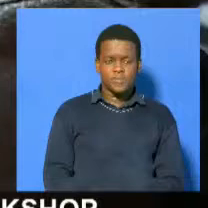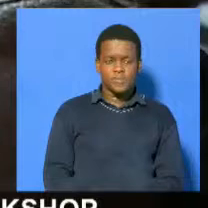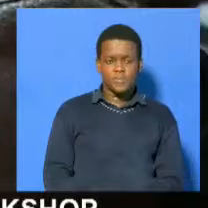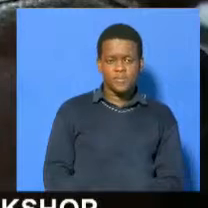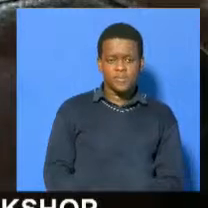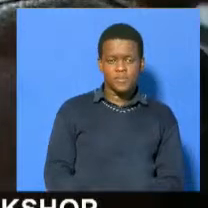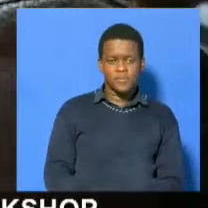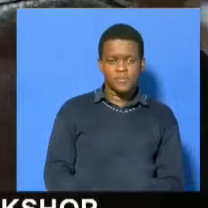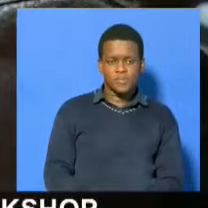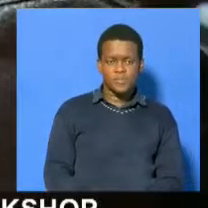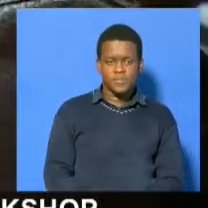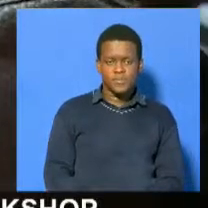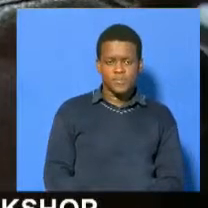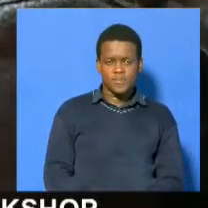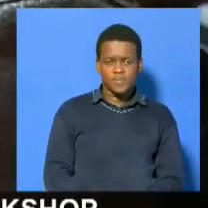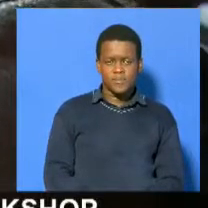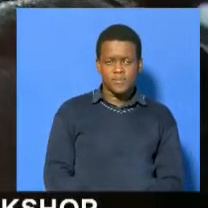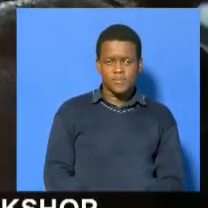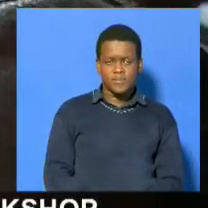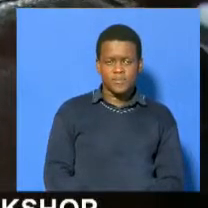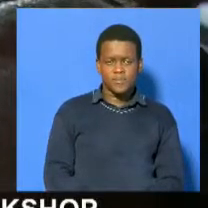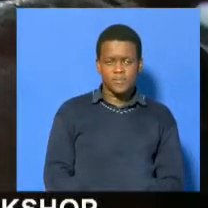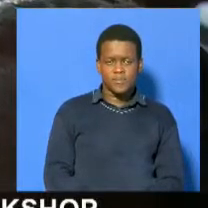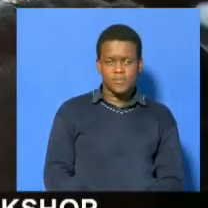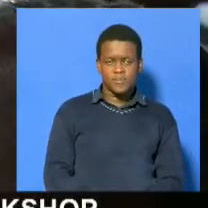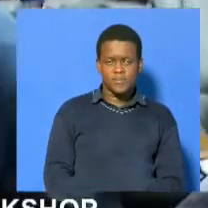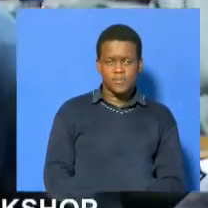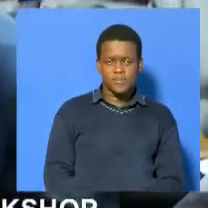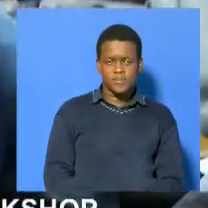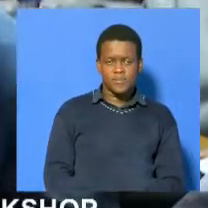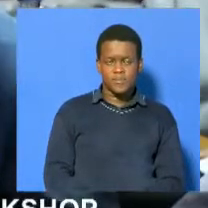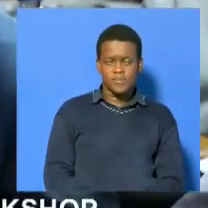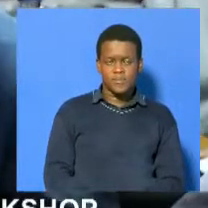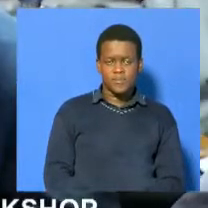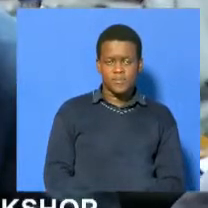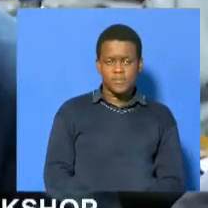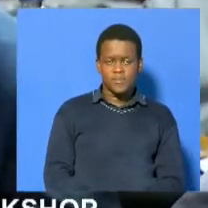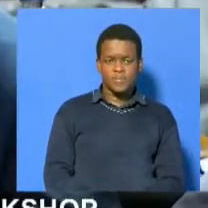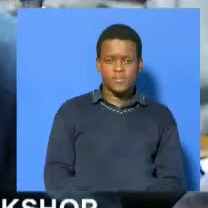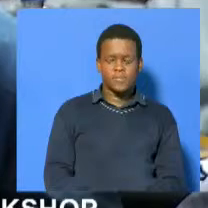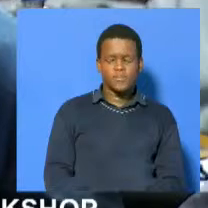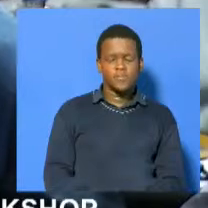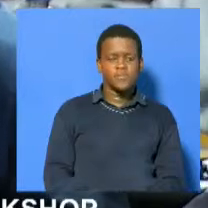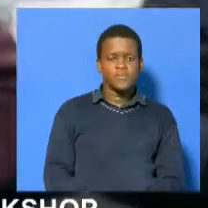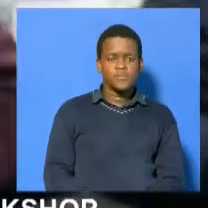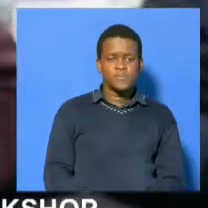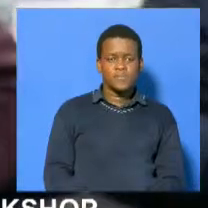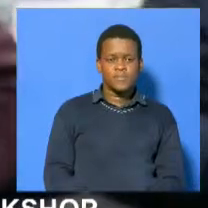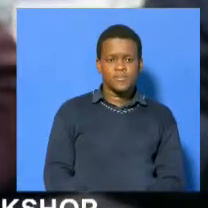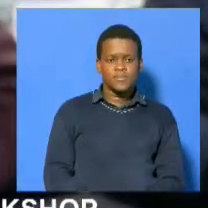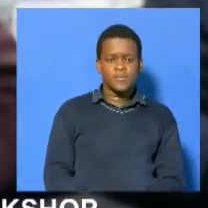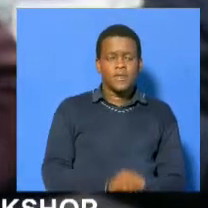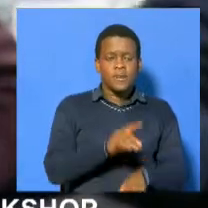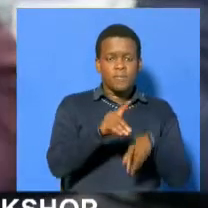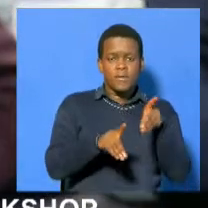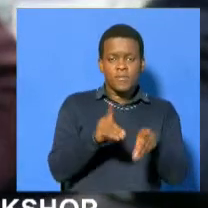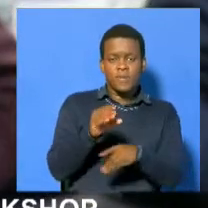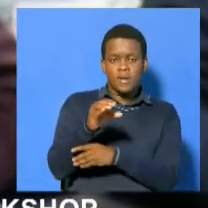heli eh gore ke mo ra ka a bona le go jere tello ho bo tse gore a bona le ba